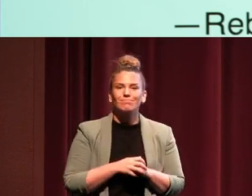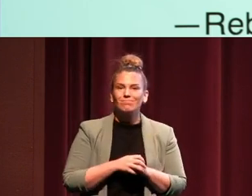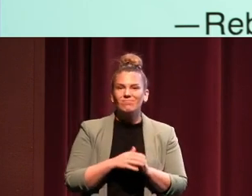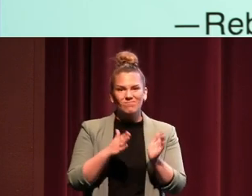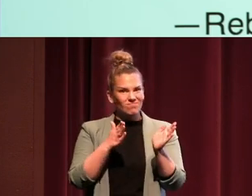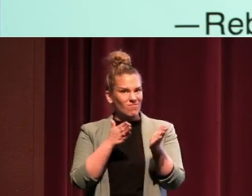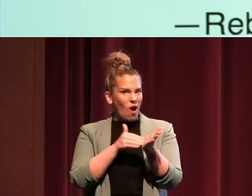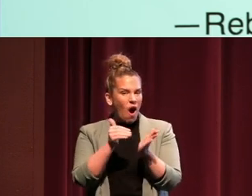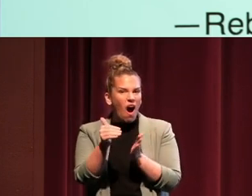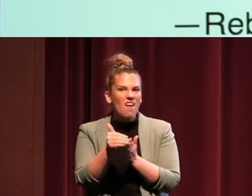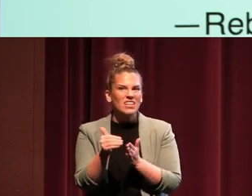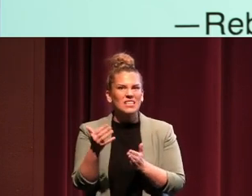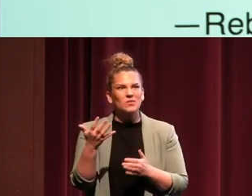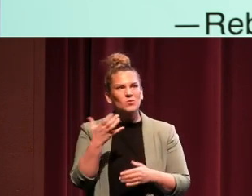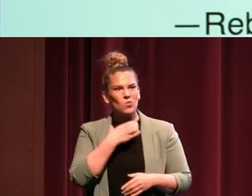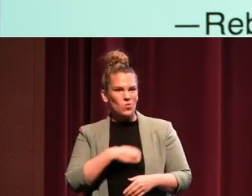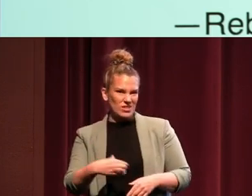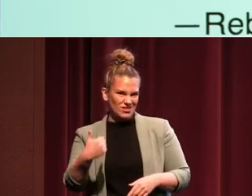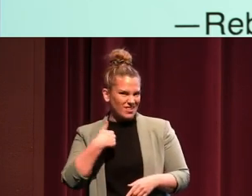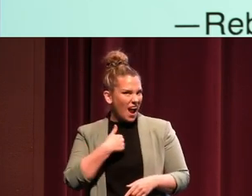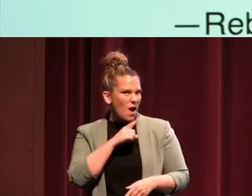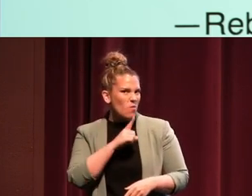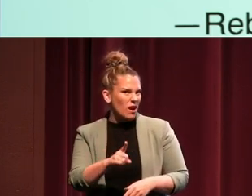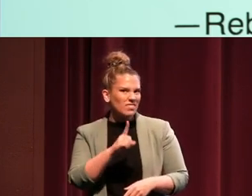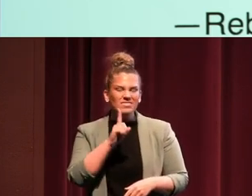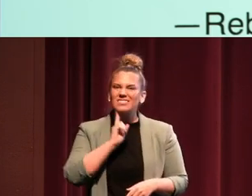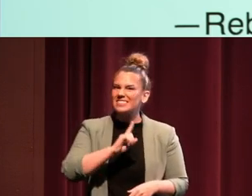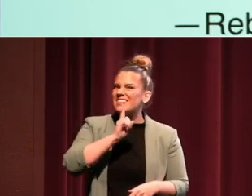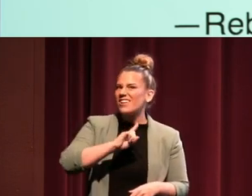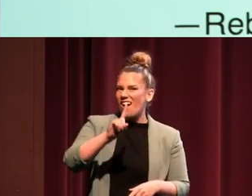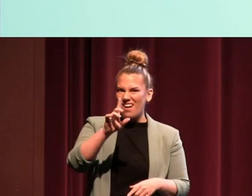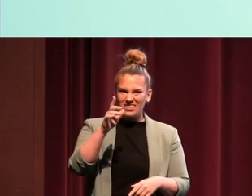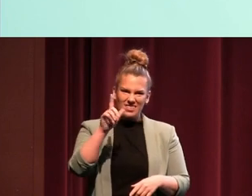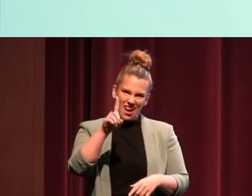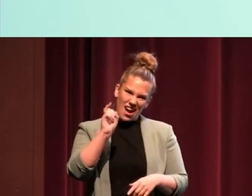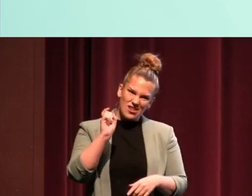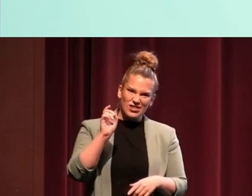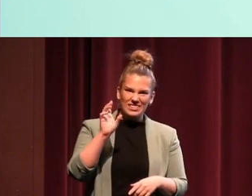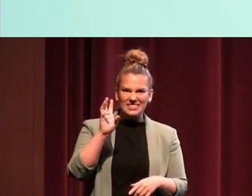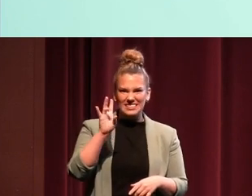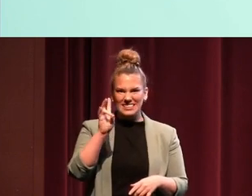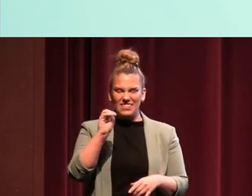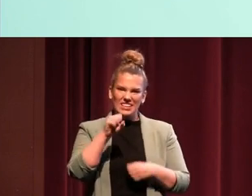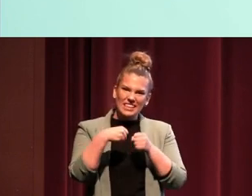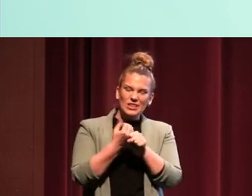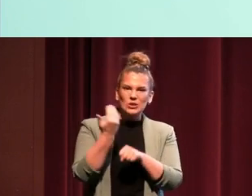I've often kind of wished that I was single 170 years ago in the Grand Ronde Valley.